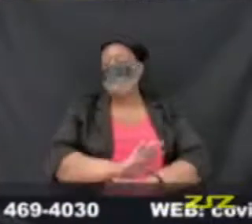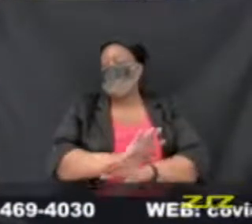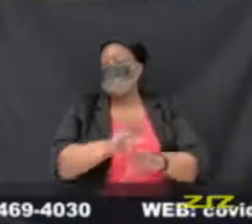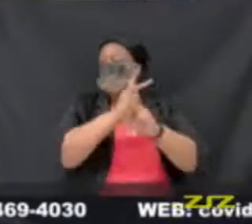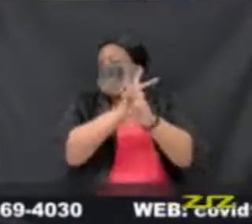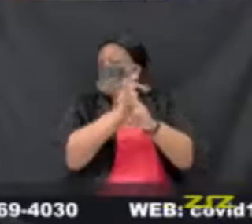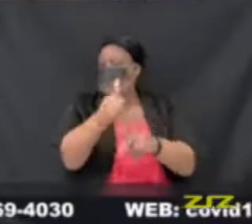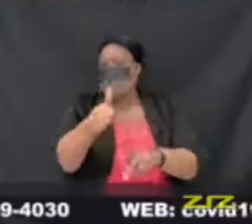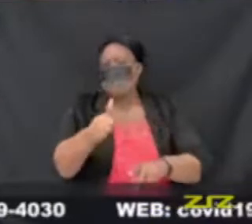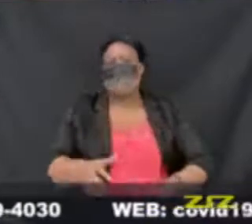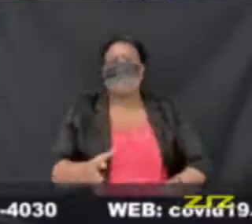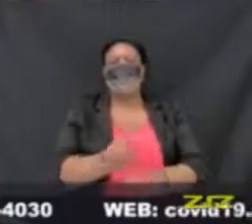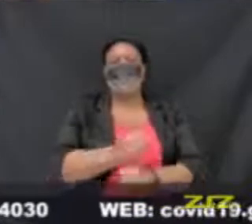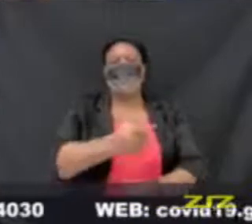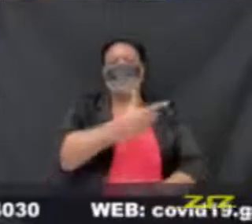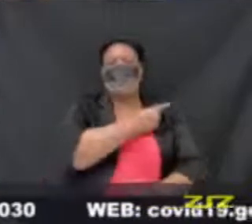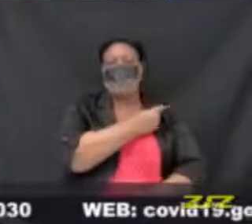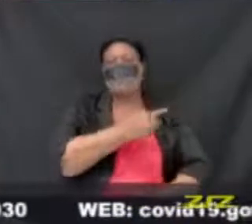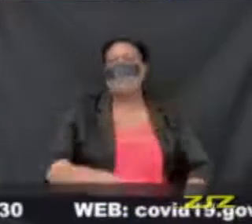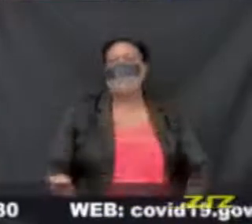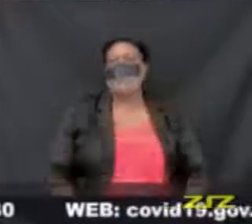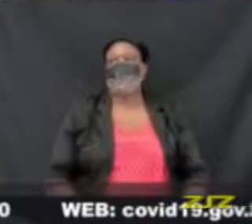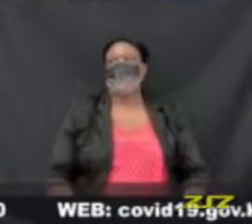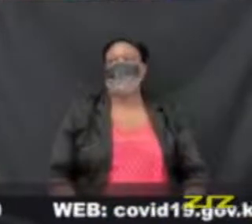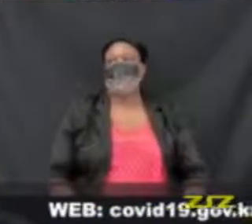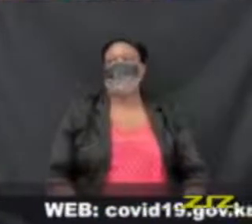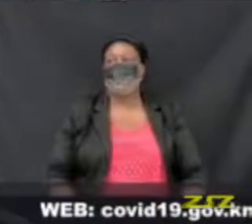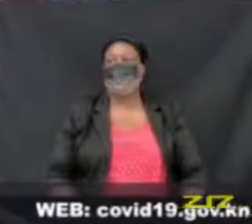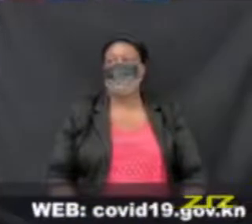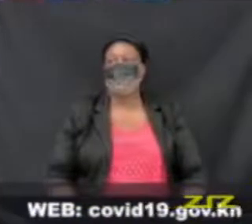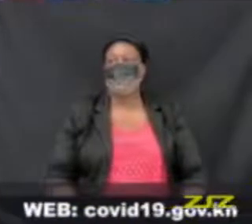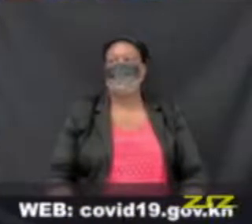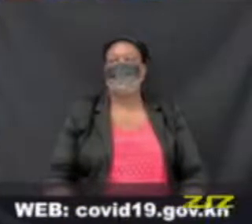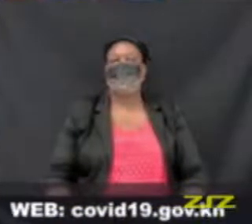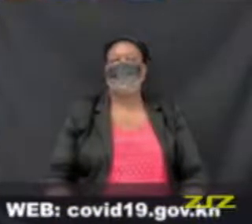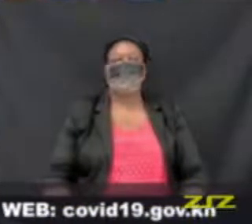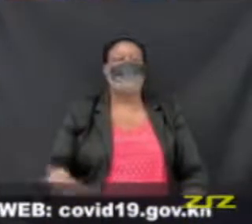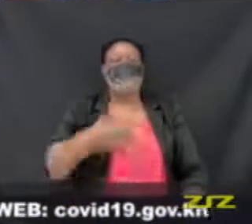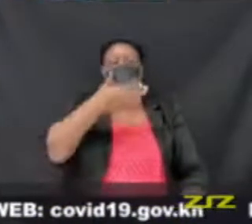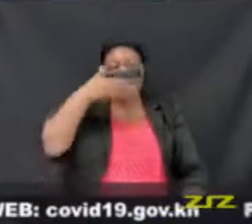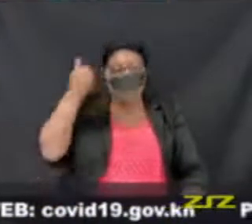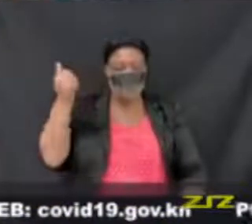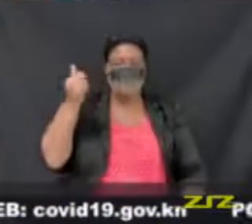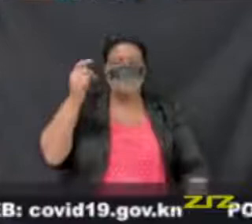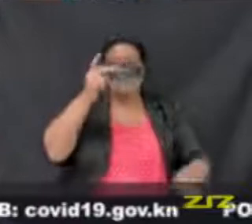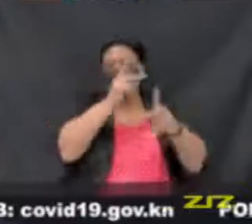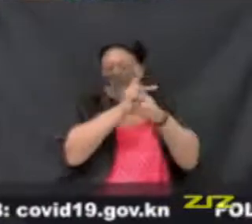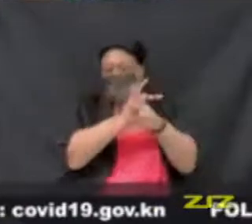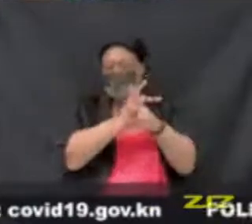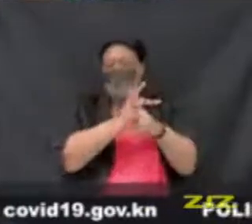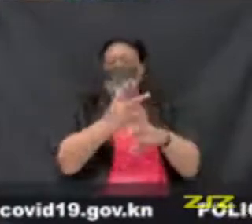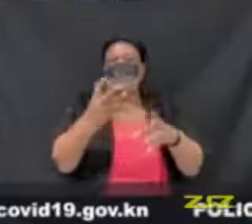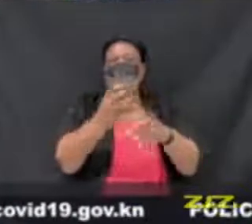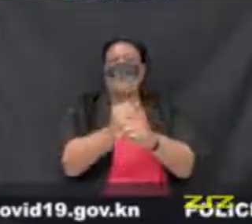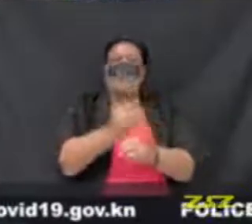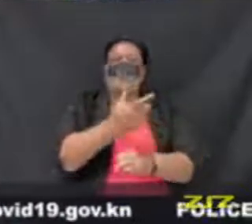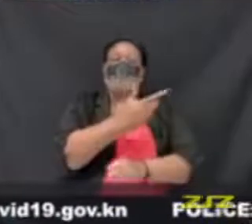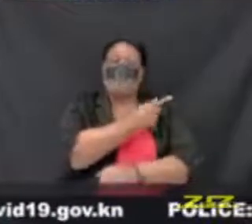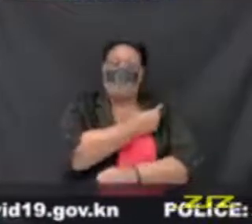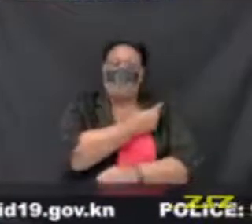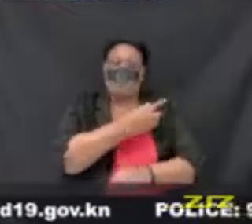that. And I'll just go through the steps. Vaccination, that's the best protective measure that we